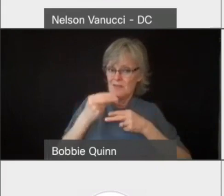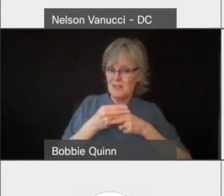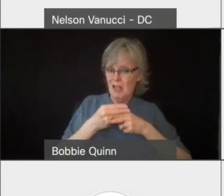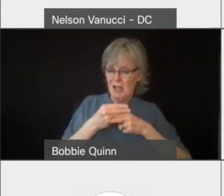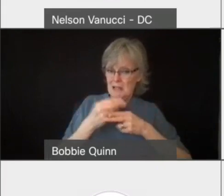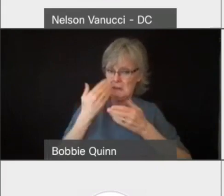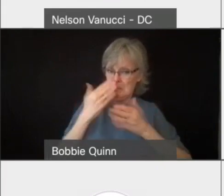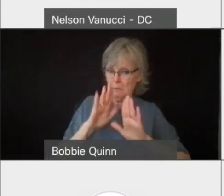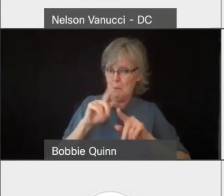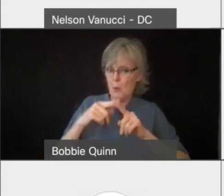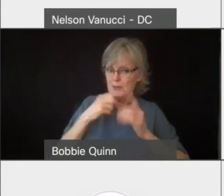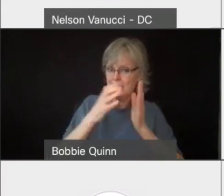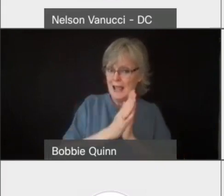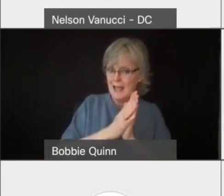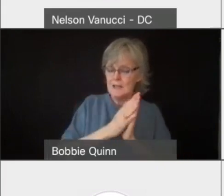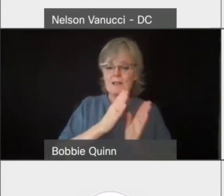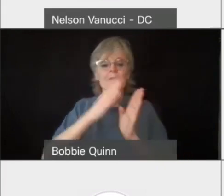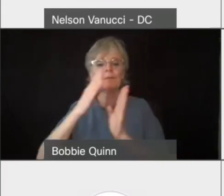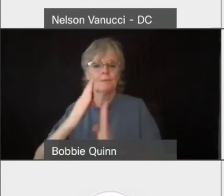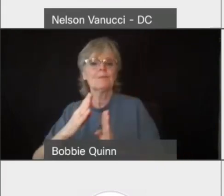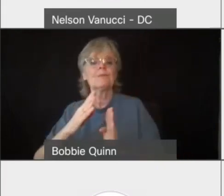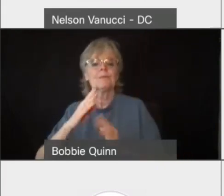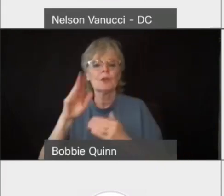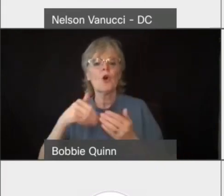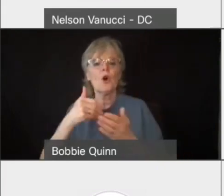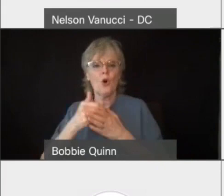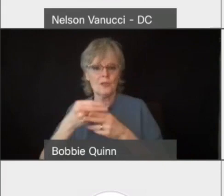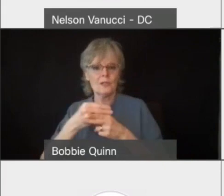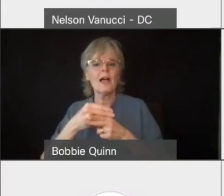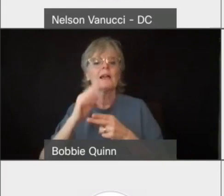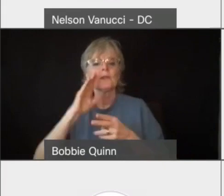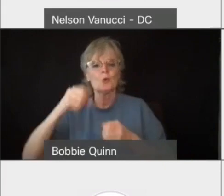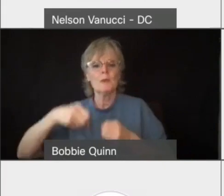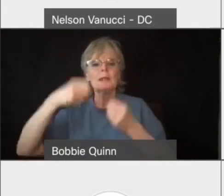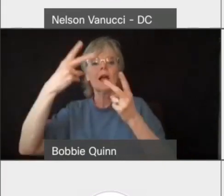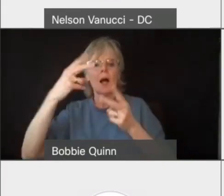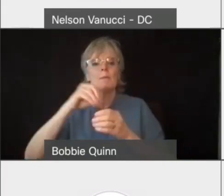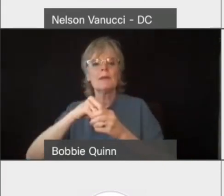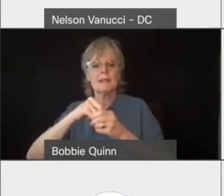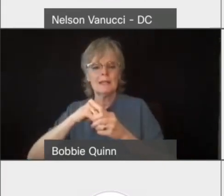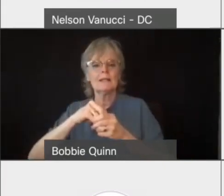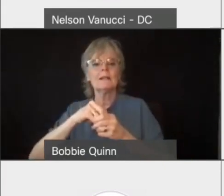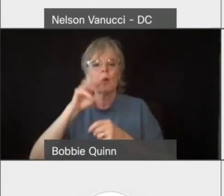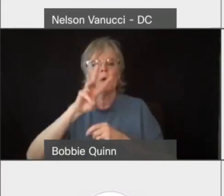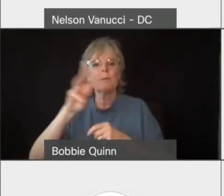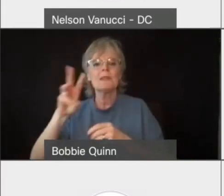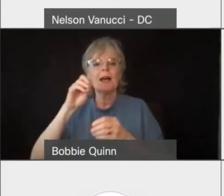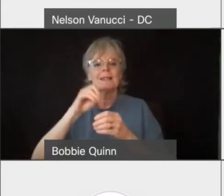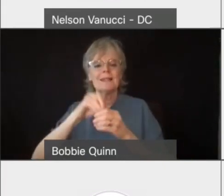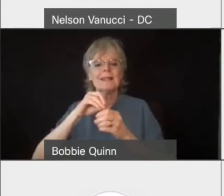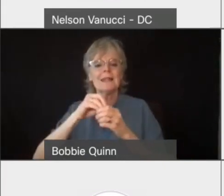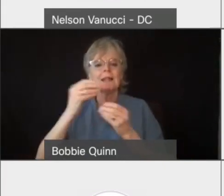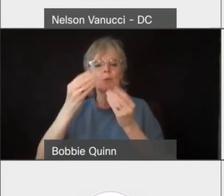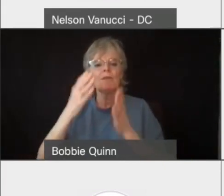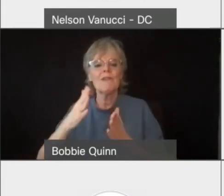them. So Director Reese, the recorded and all slides presented will be going up on the website in a dedicated provider leadership tab. Just haven't been